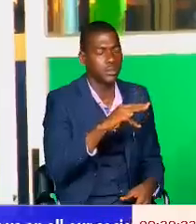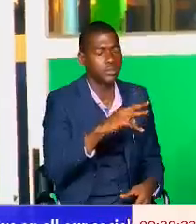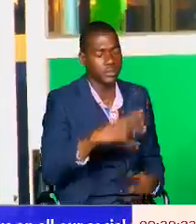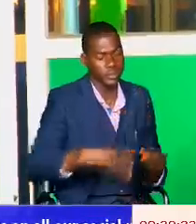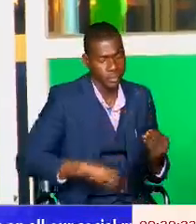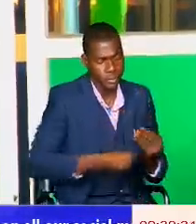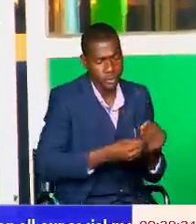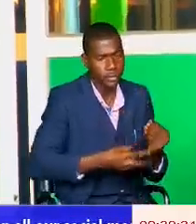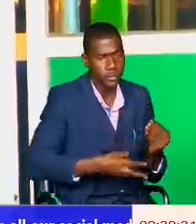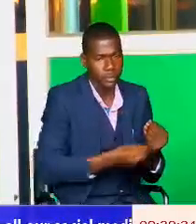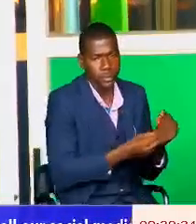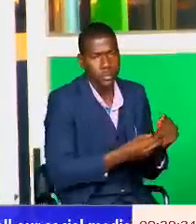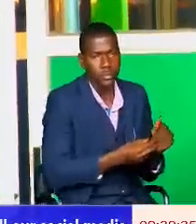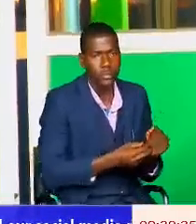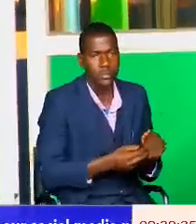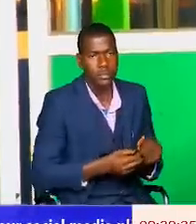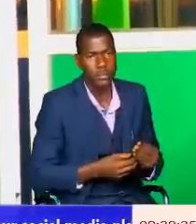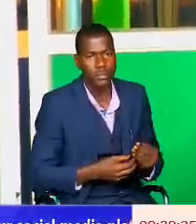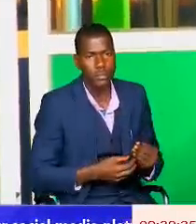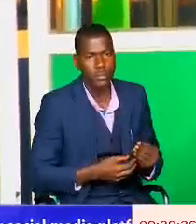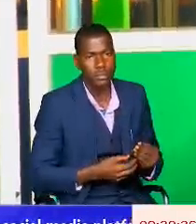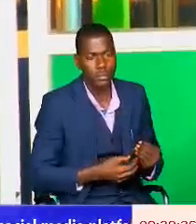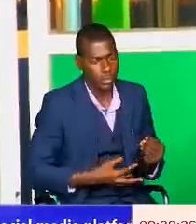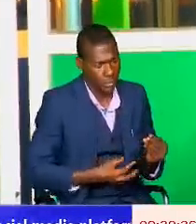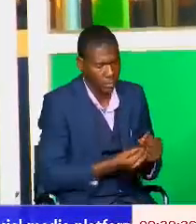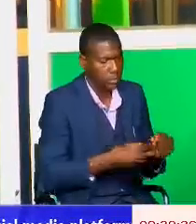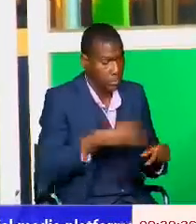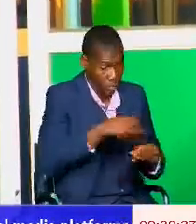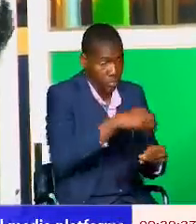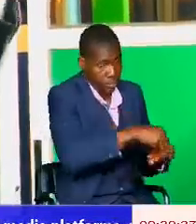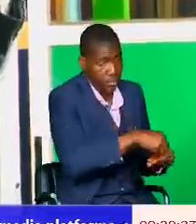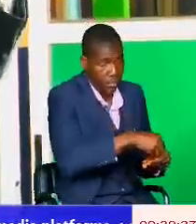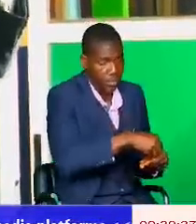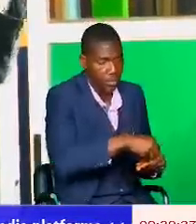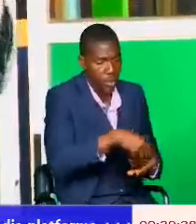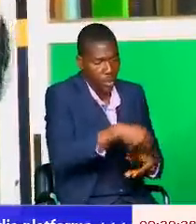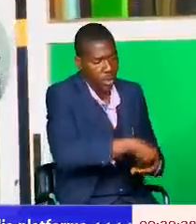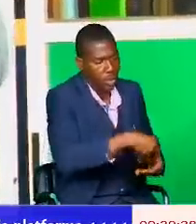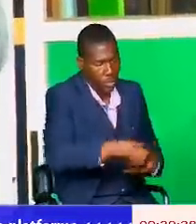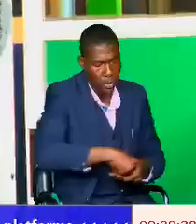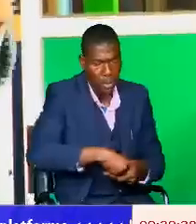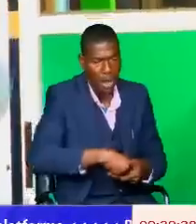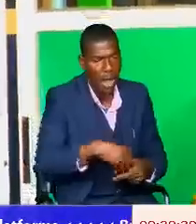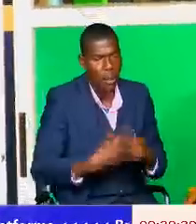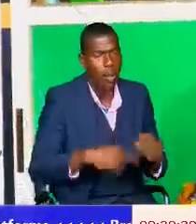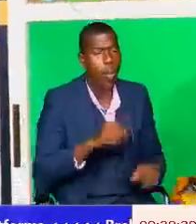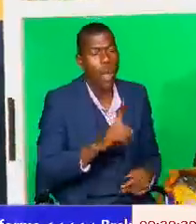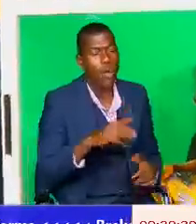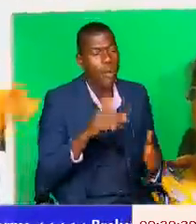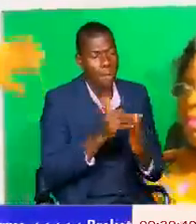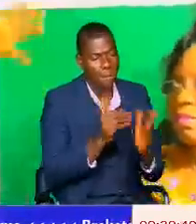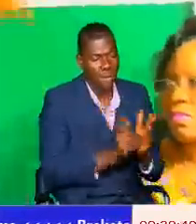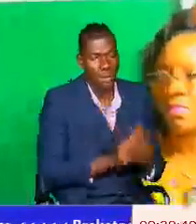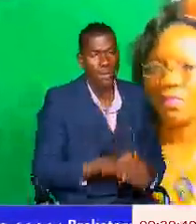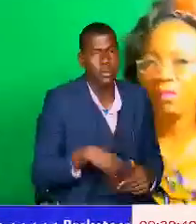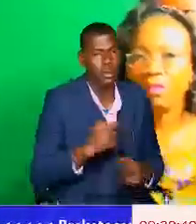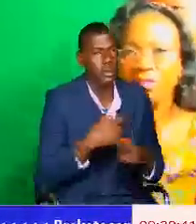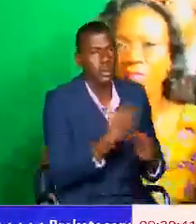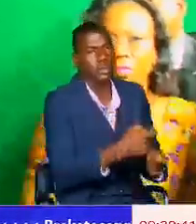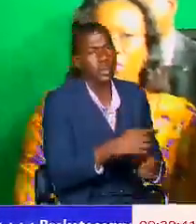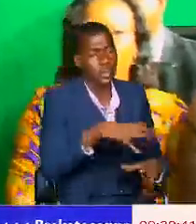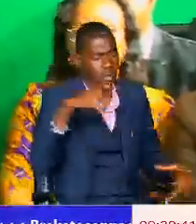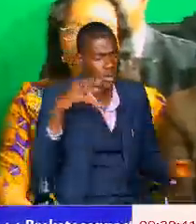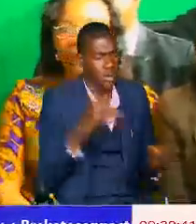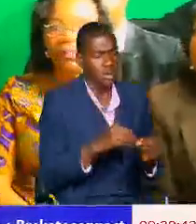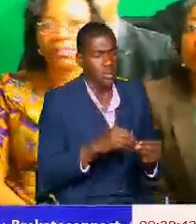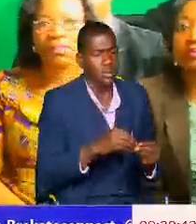Yashim himself. Is a Southern Kaduna name. Okay, Yashim himself contributed 1 million. So when you add all these figures